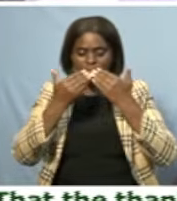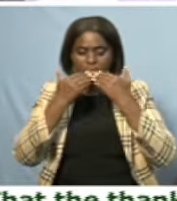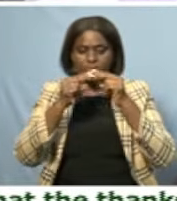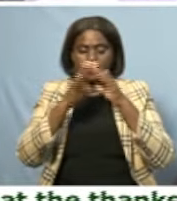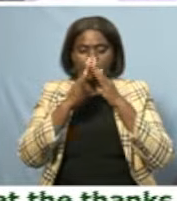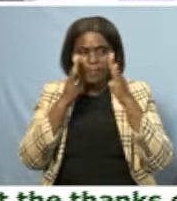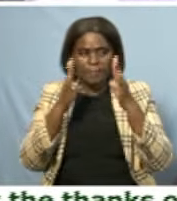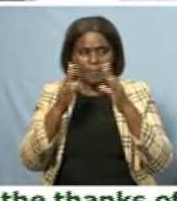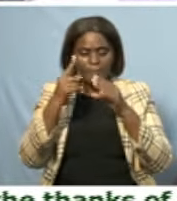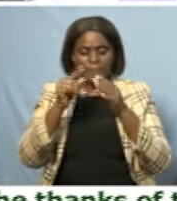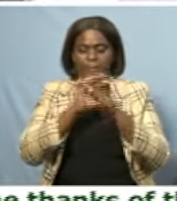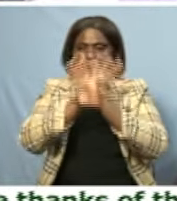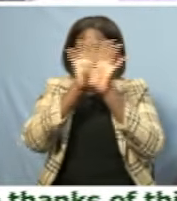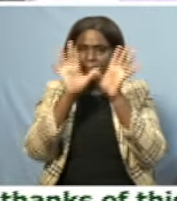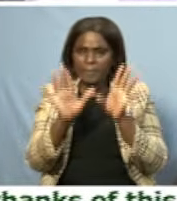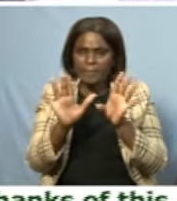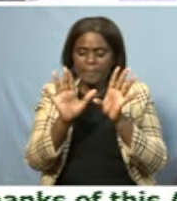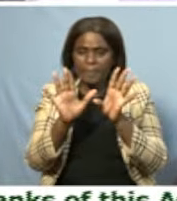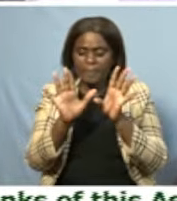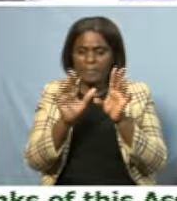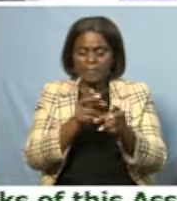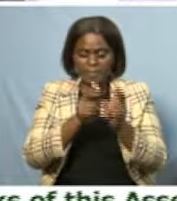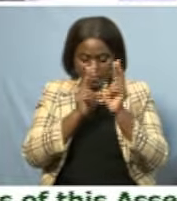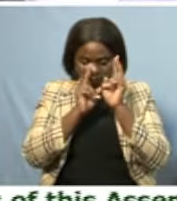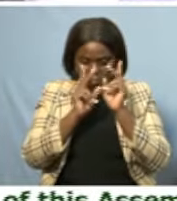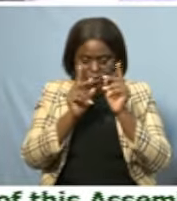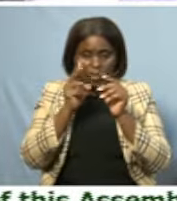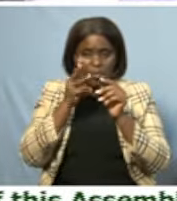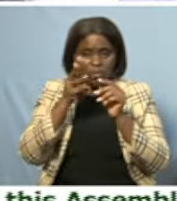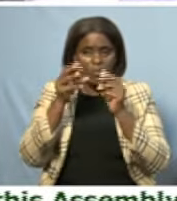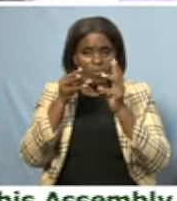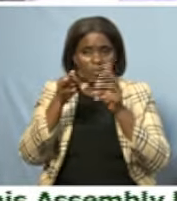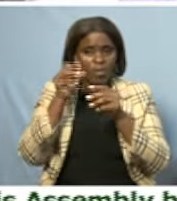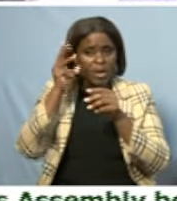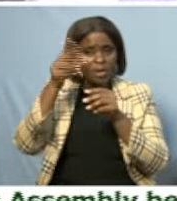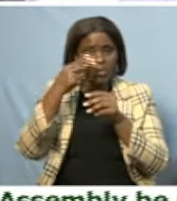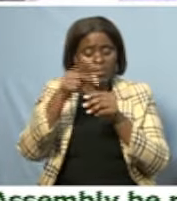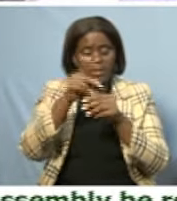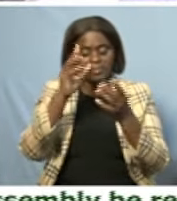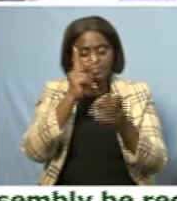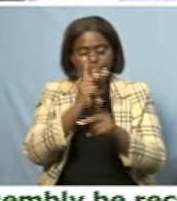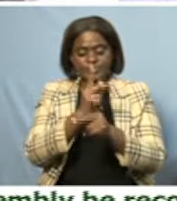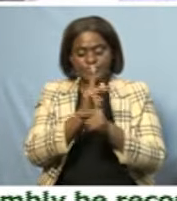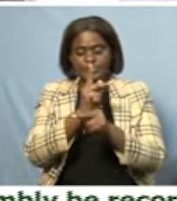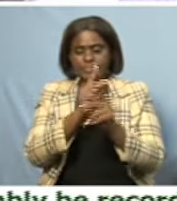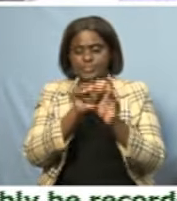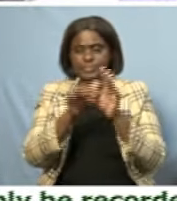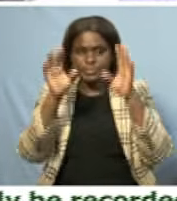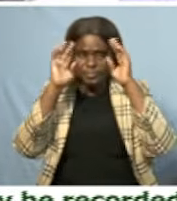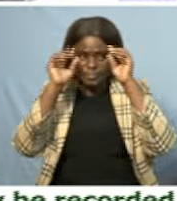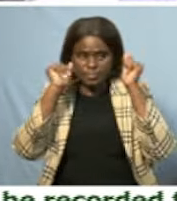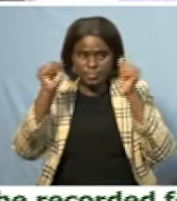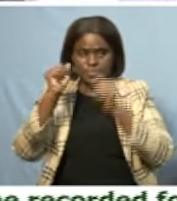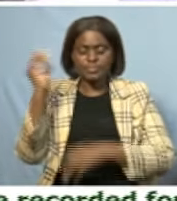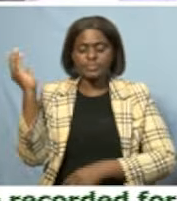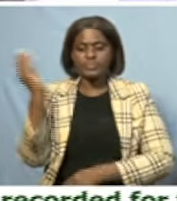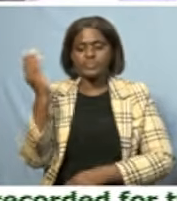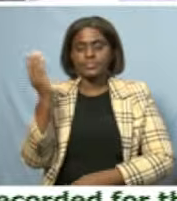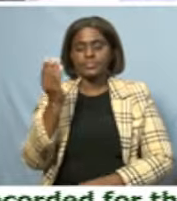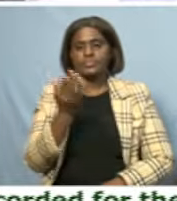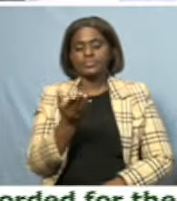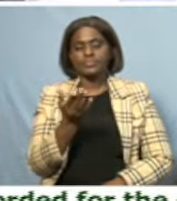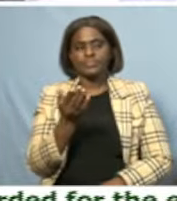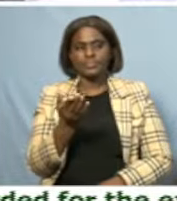gratitude for the clear, principled, and forward-looking guidance contained in the presidential